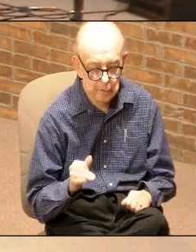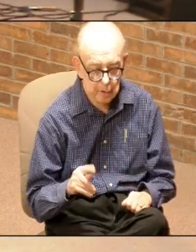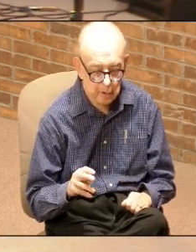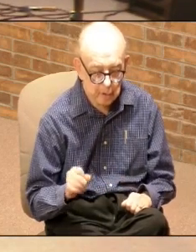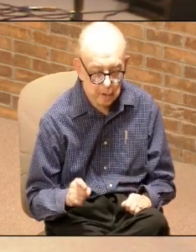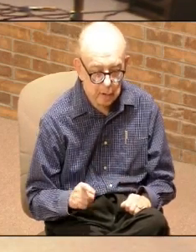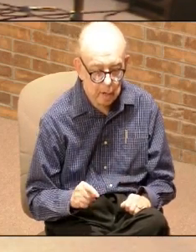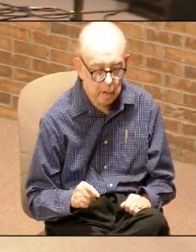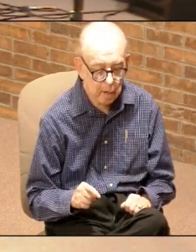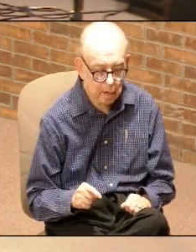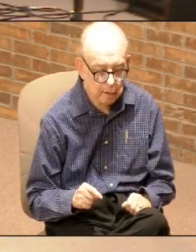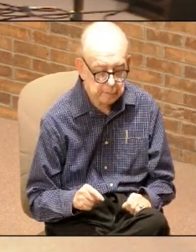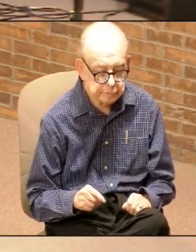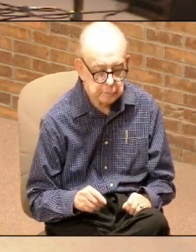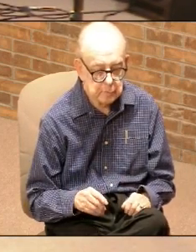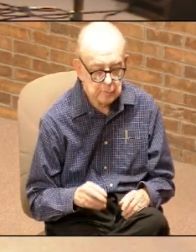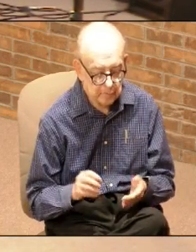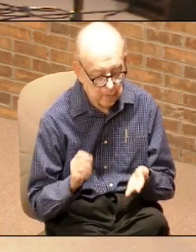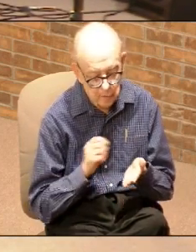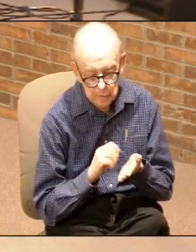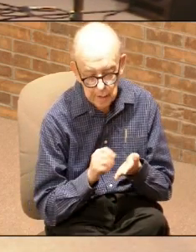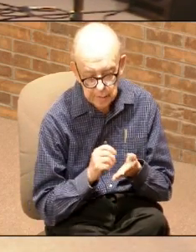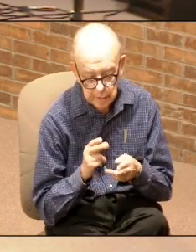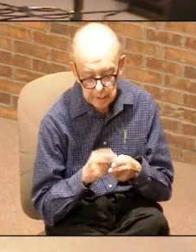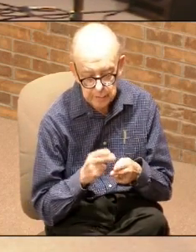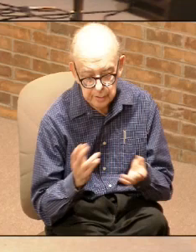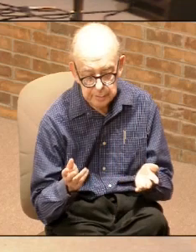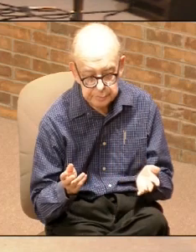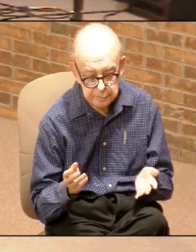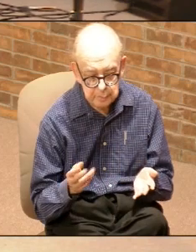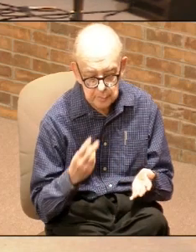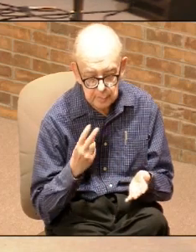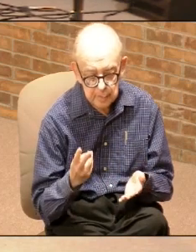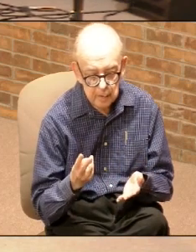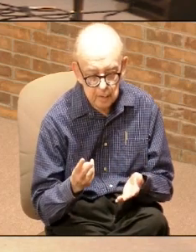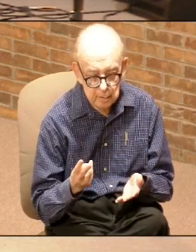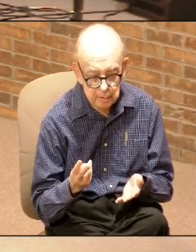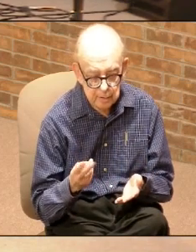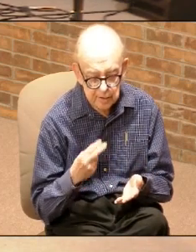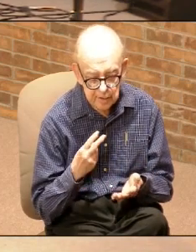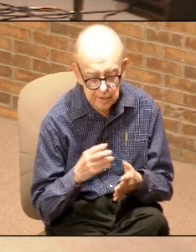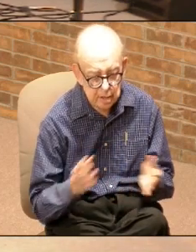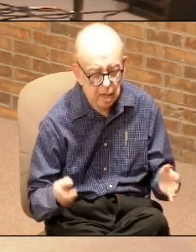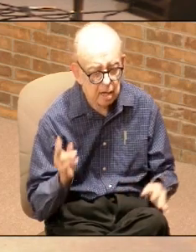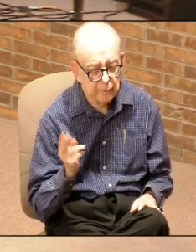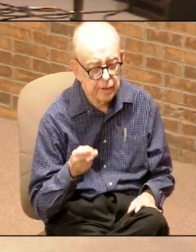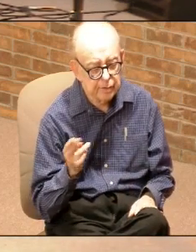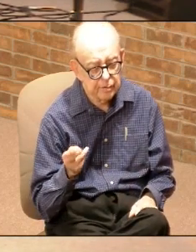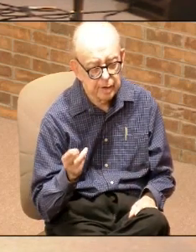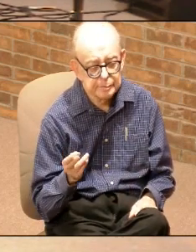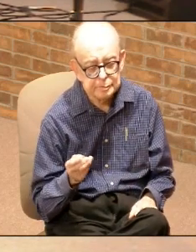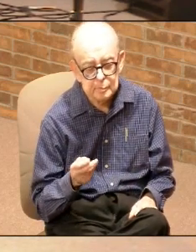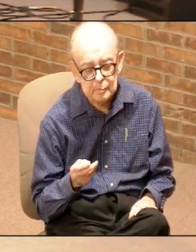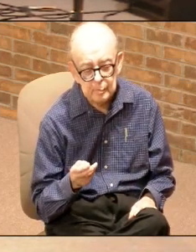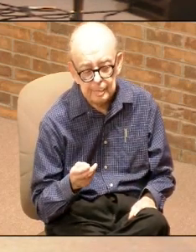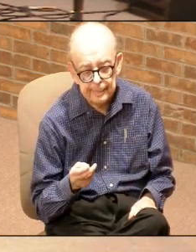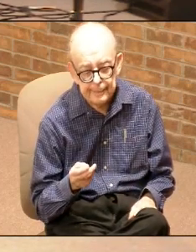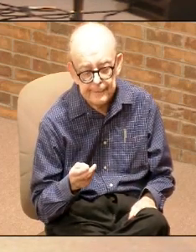And just engrave, their names and everything on it. And you get to see a lot of history in there.